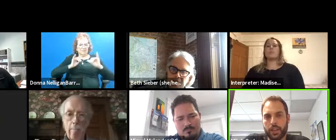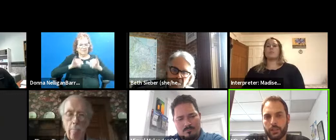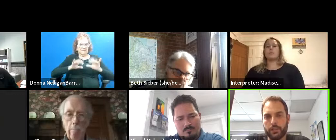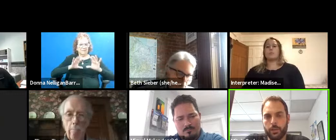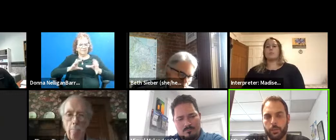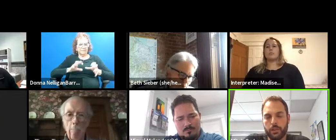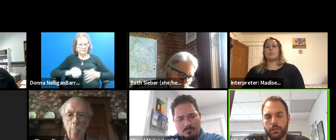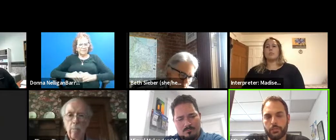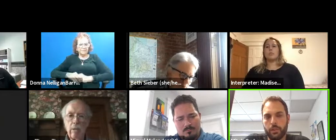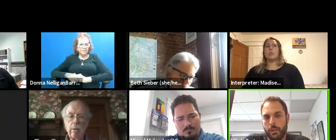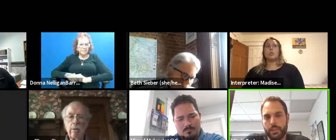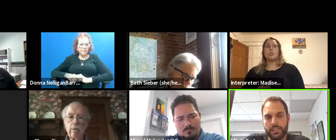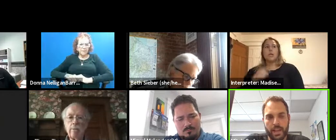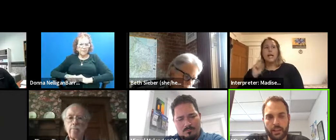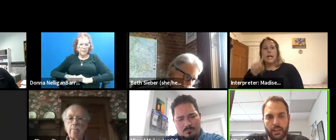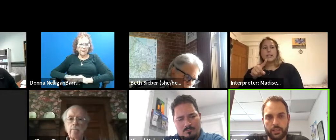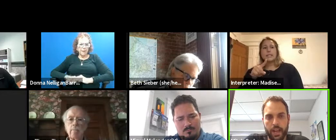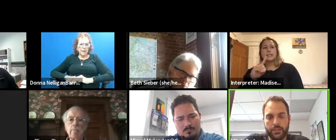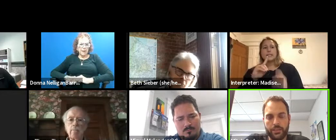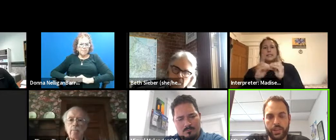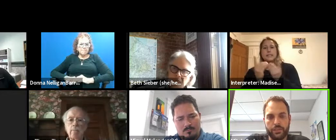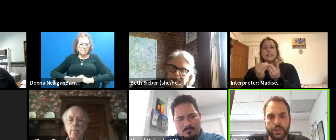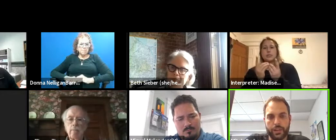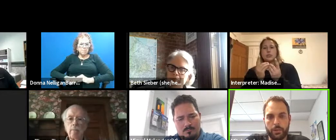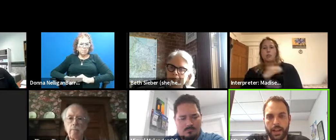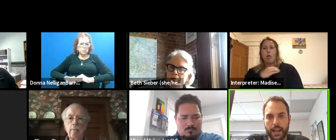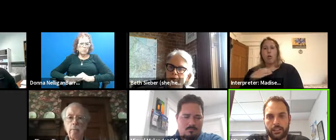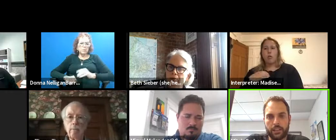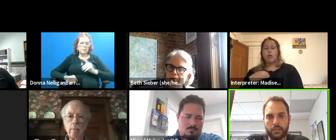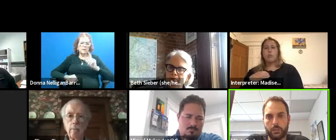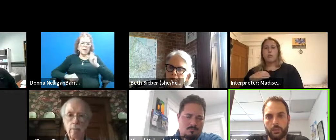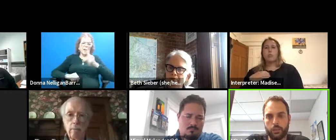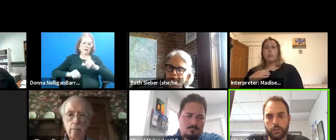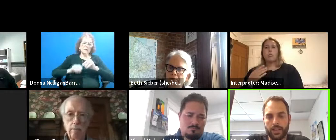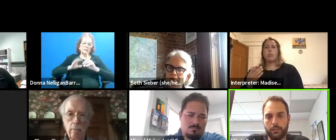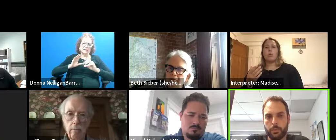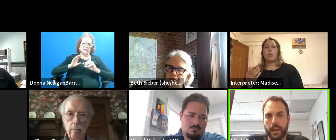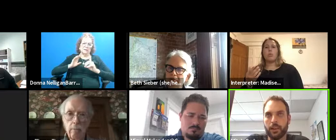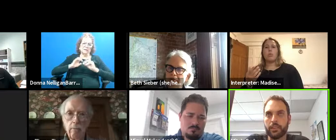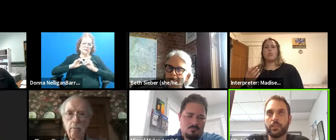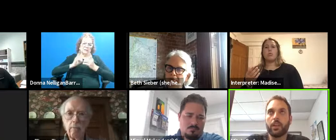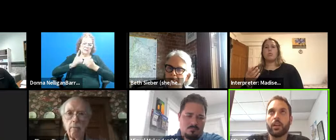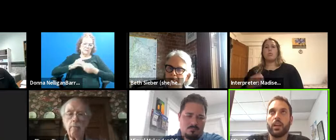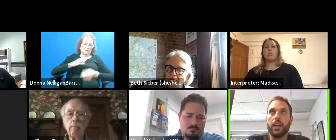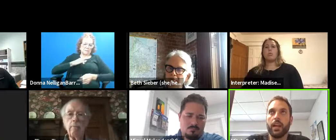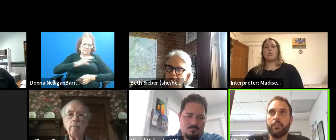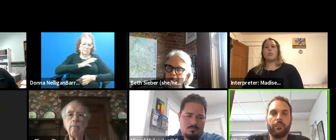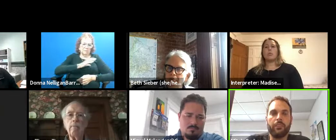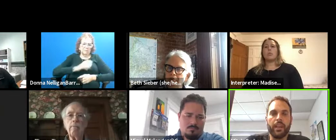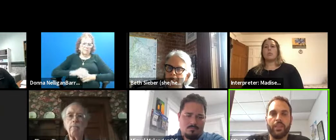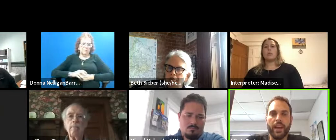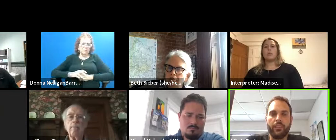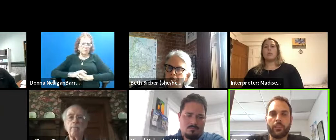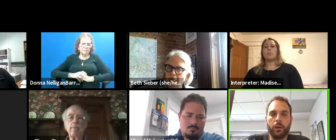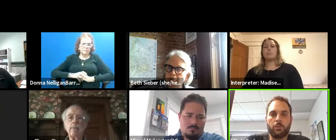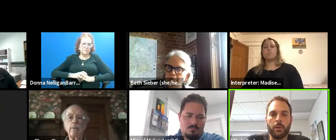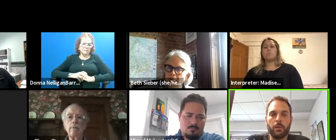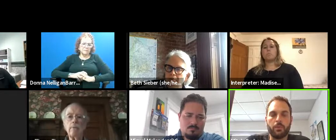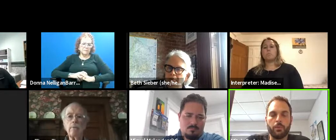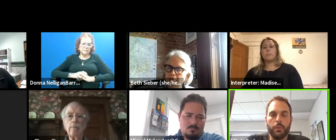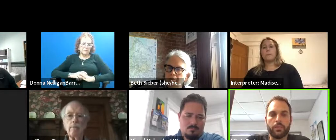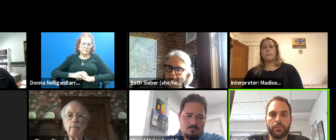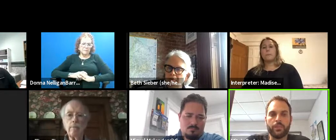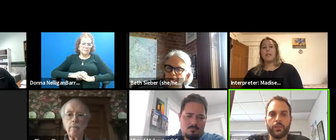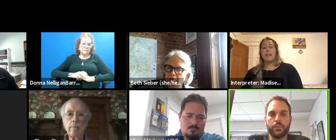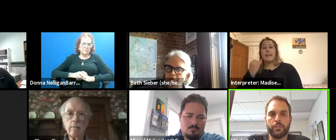the district council members, and maybe that's not a conversation for here, but I'd ask Councilmember Loopy and Councilmember Harris if that ever comes